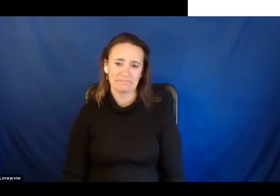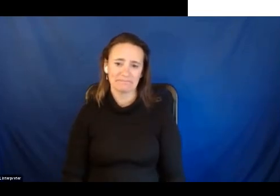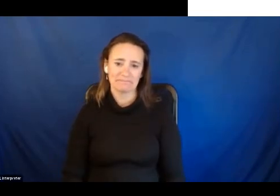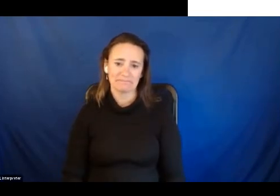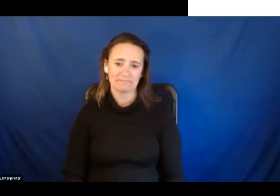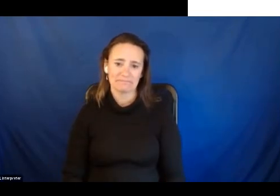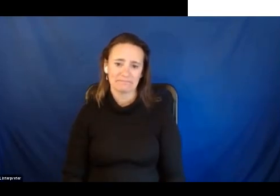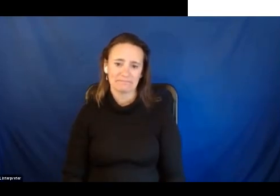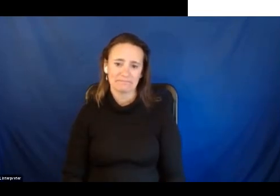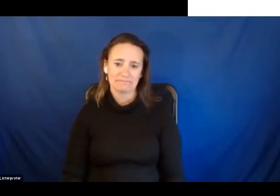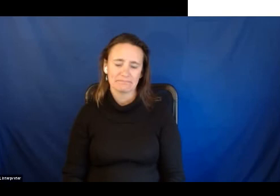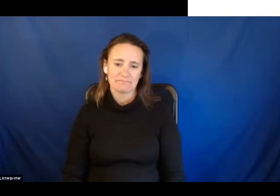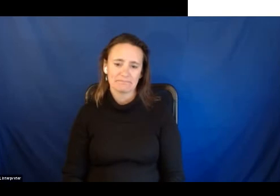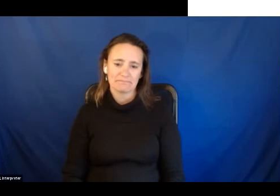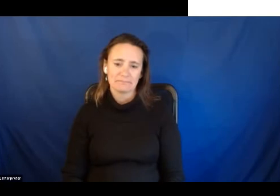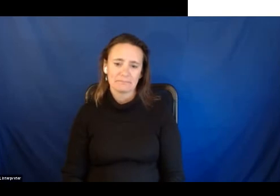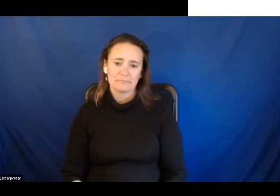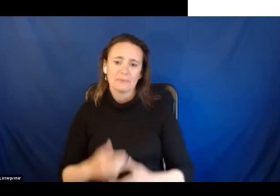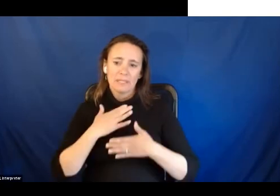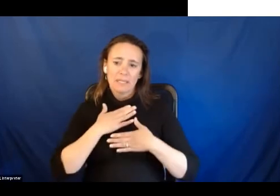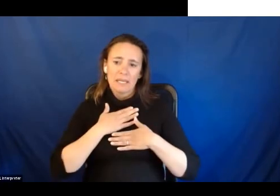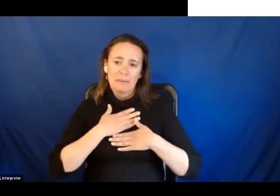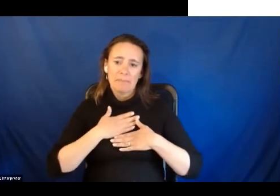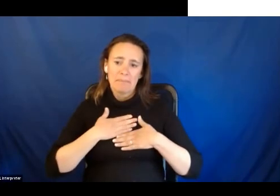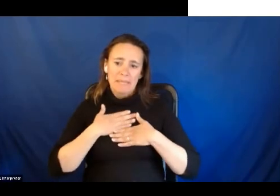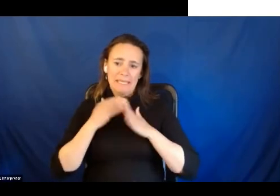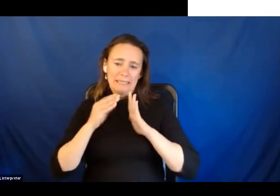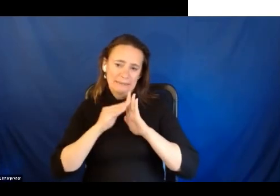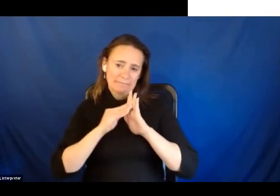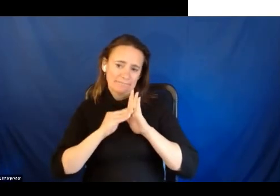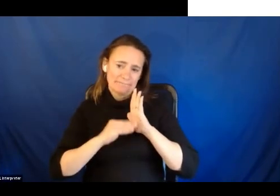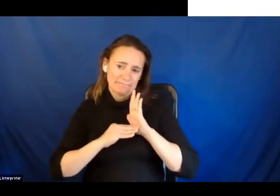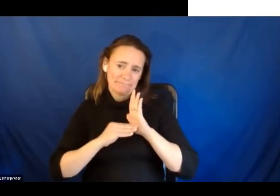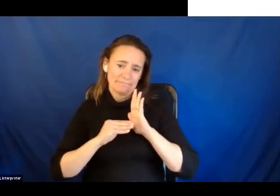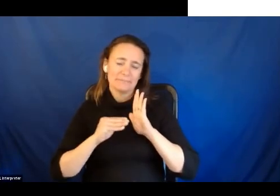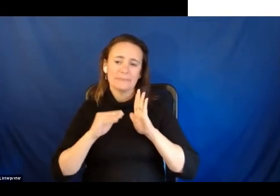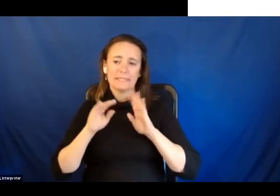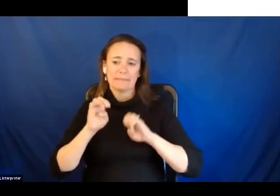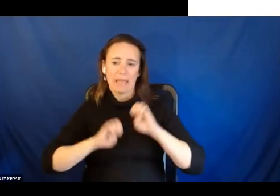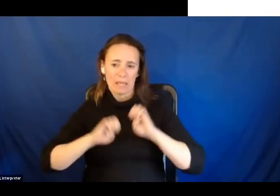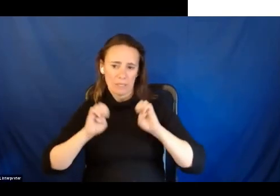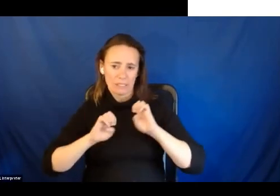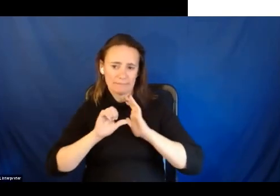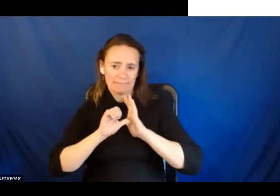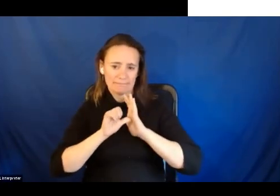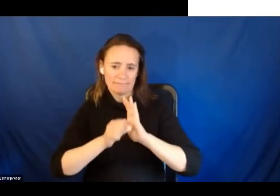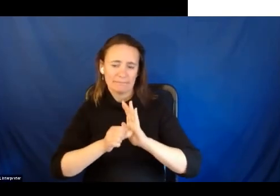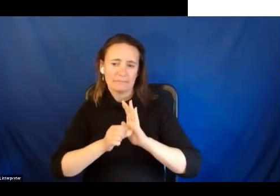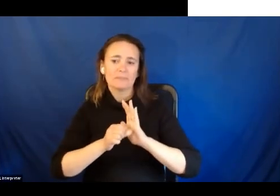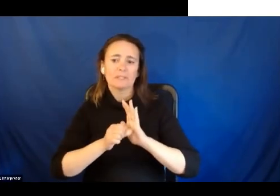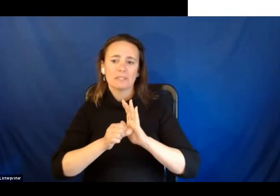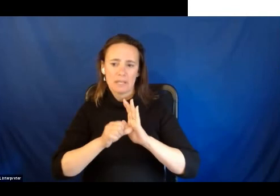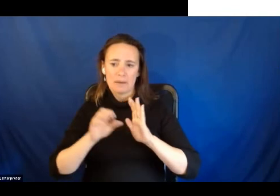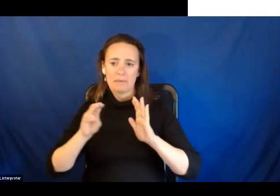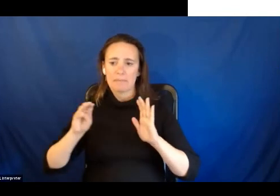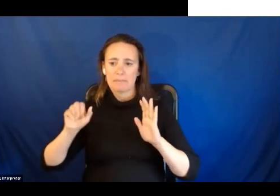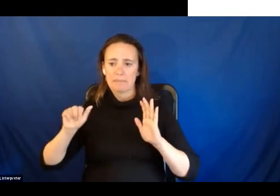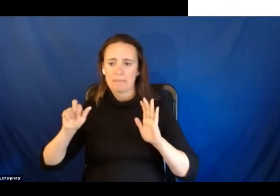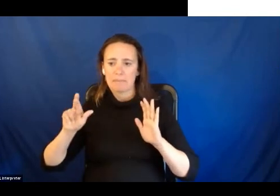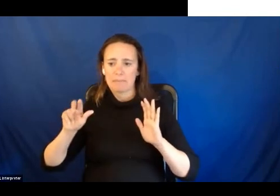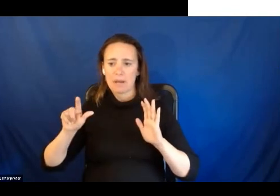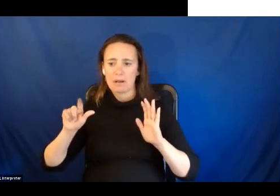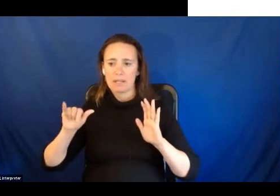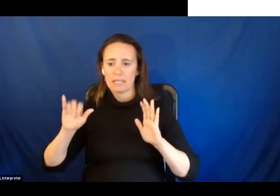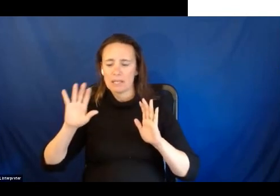And please make sure that you do the evaluation. Marley is going to put it in the chat now, but I want to pause here before I go to the slide